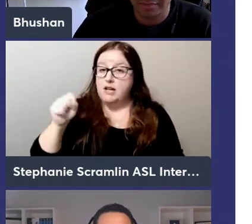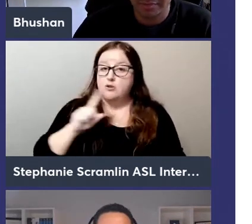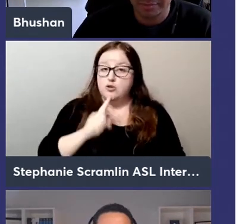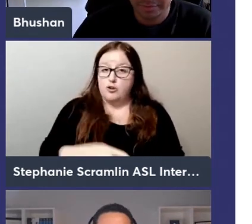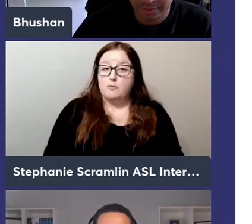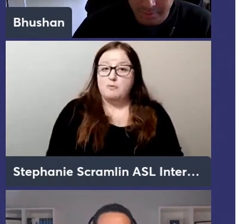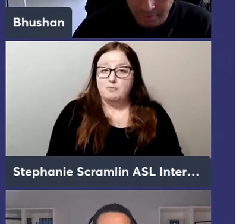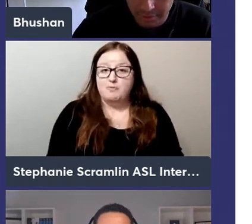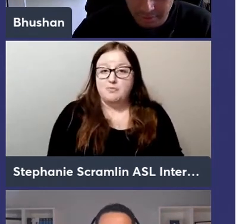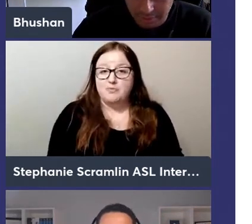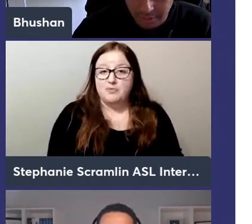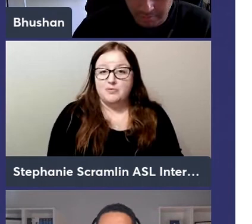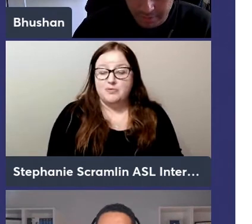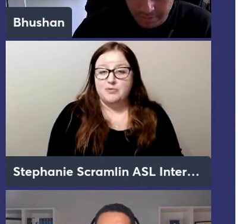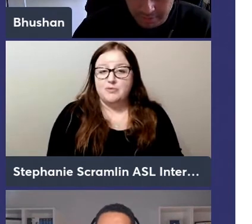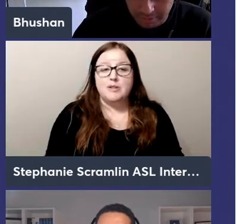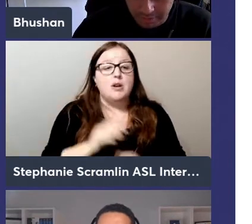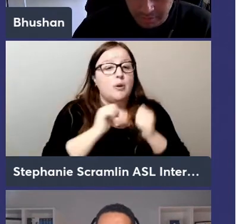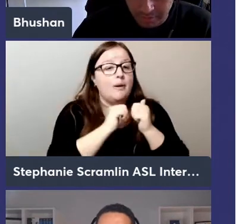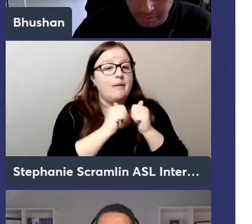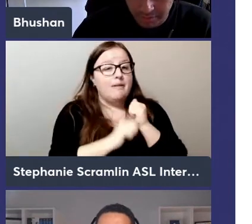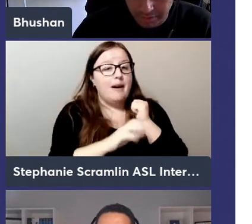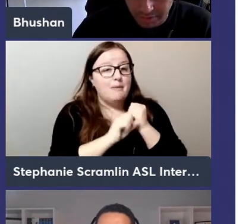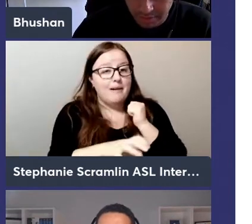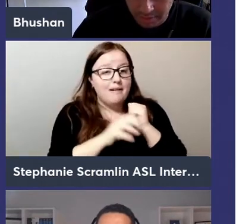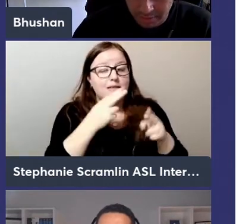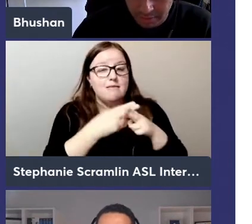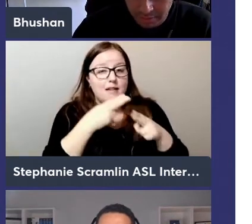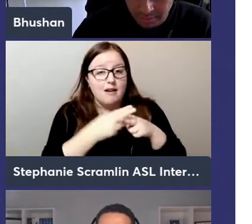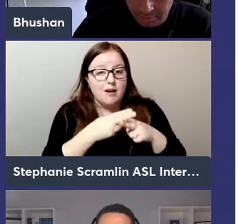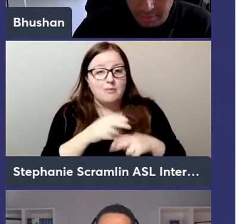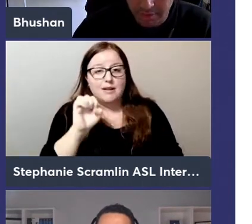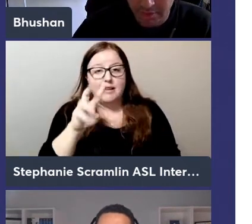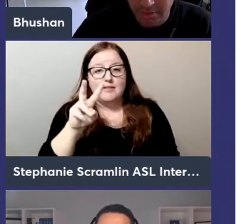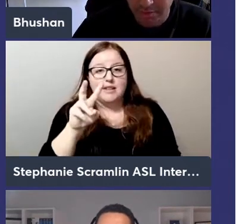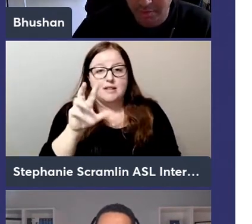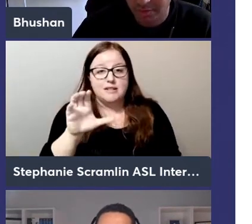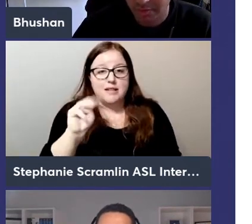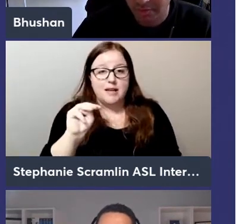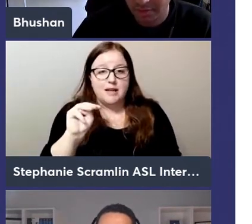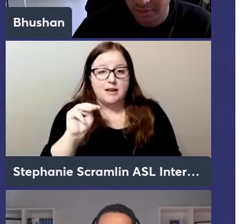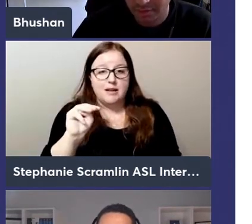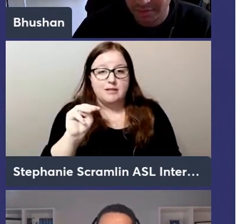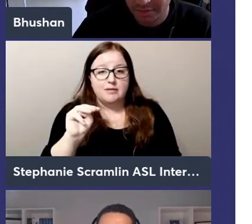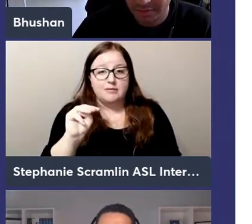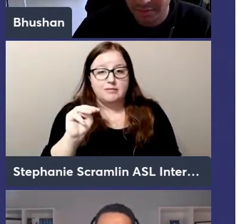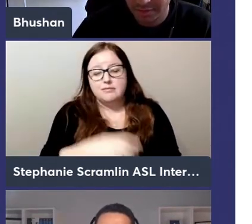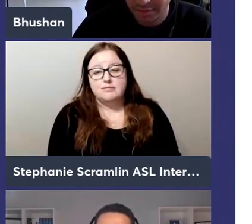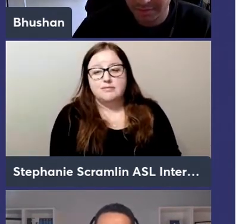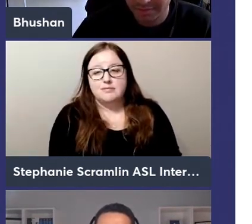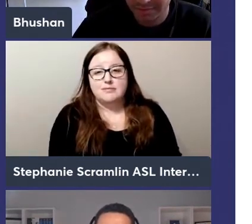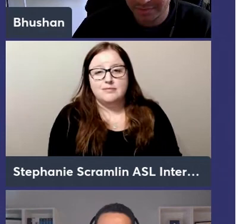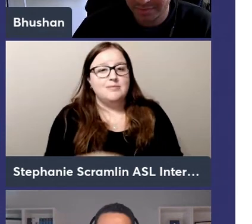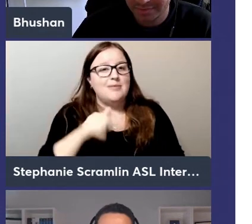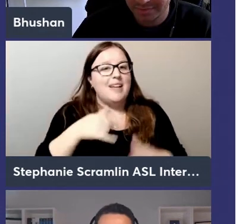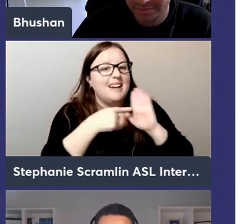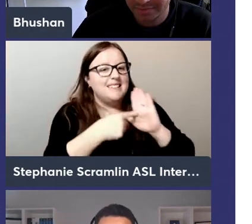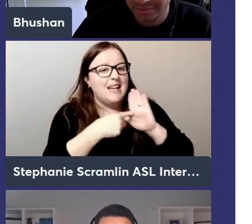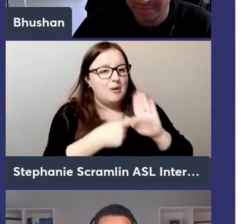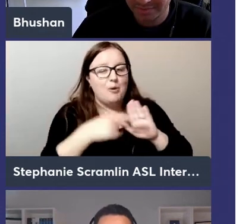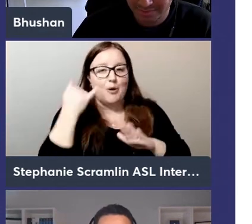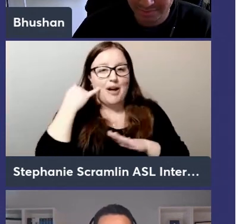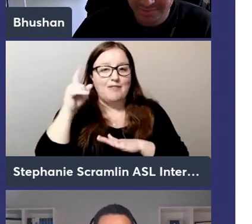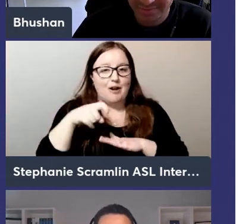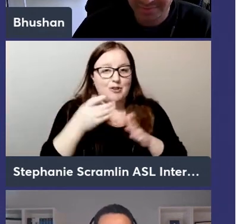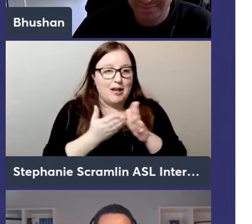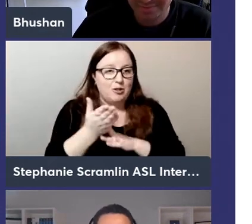absolutely. See campaign as EV campaign. I guess this will be an example of, if you have to get